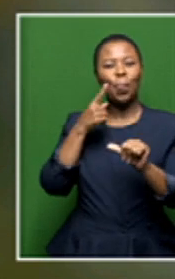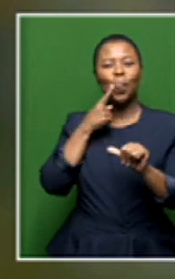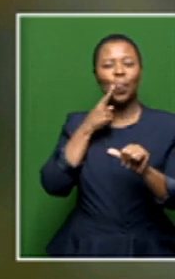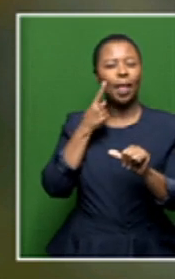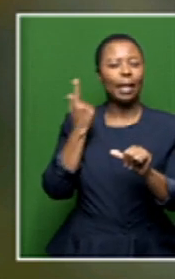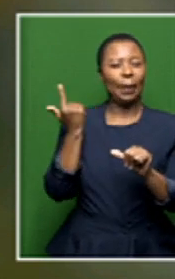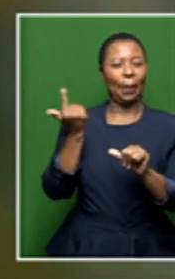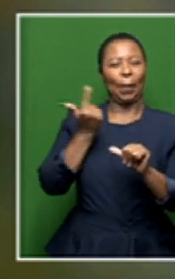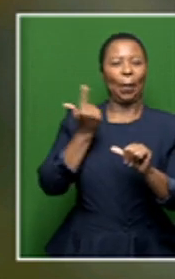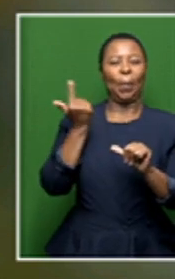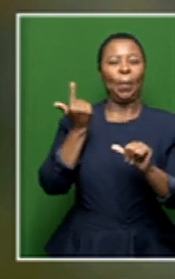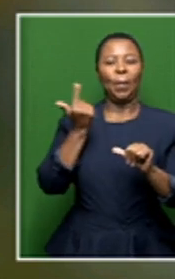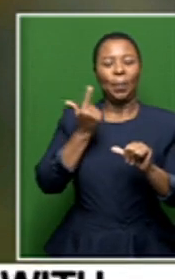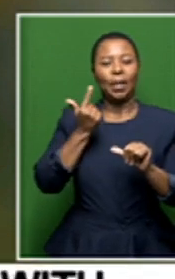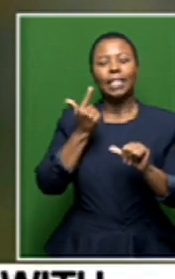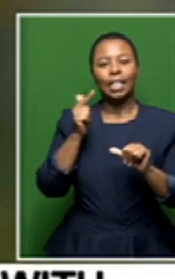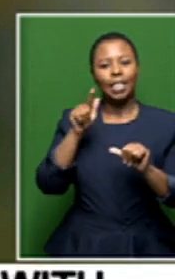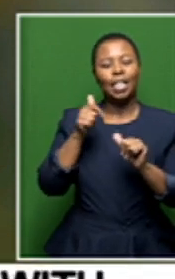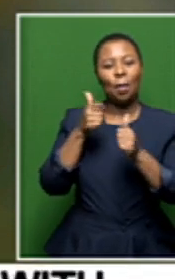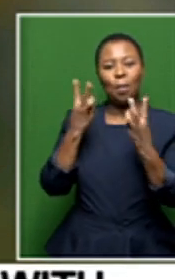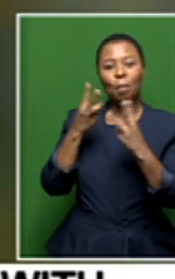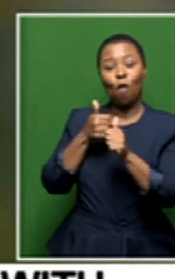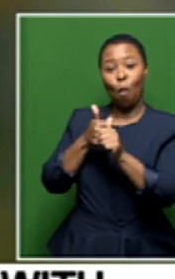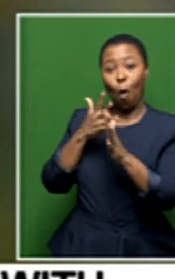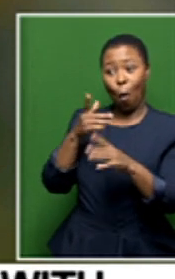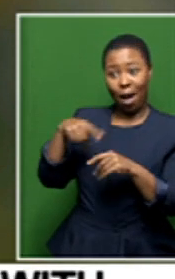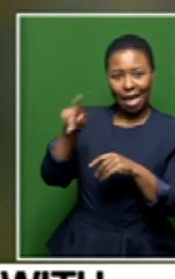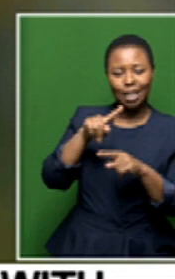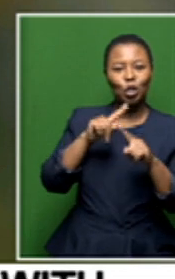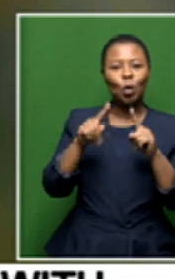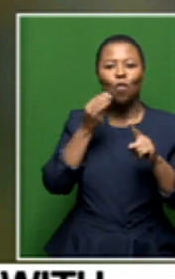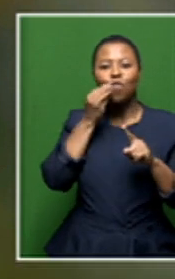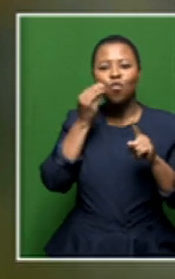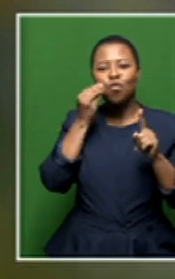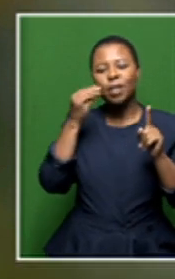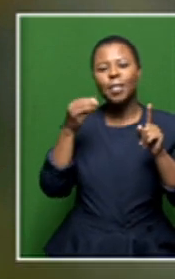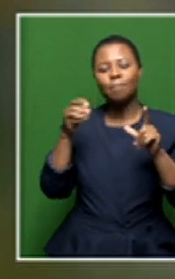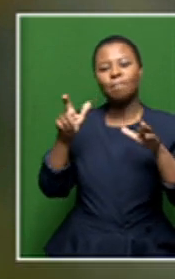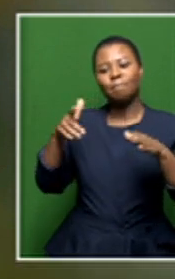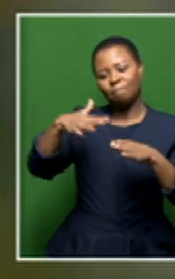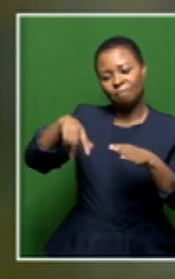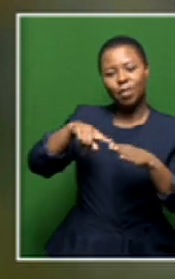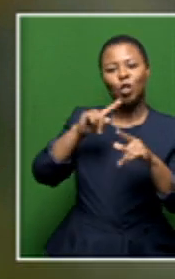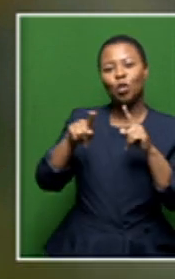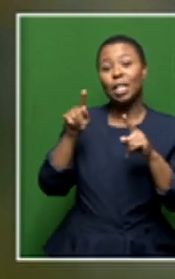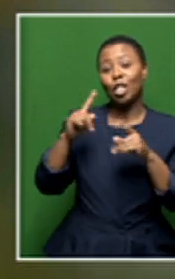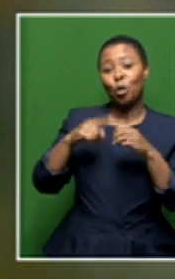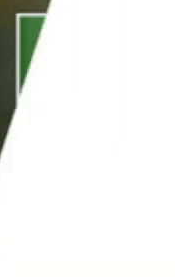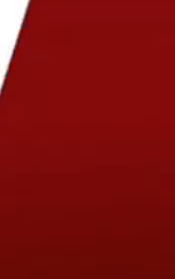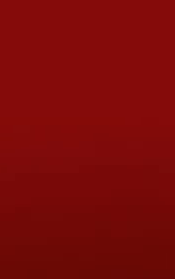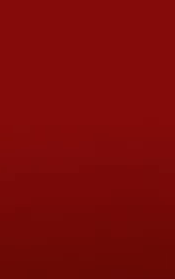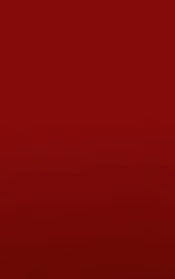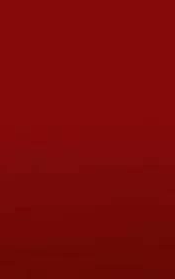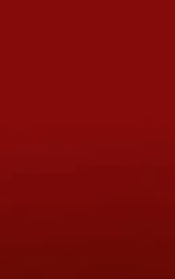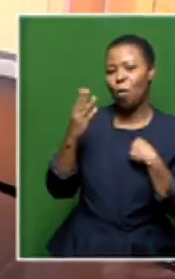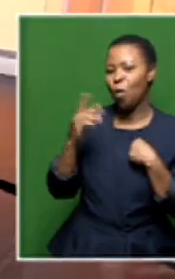taste buds of her followers. To tell us more about her journey in the culinary space, Lebogang joins us now in studio. Lebo, a very good morning to you. Thank you so much for joining us.